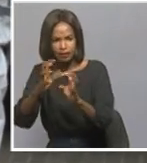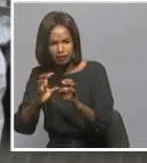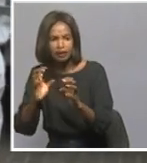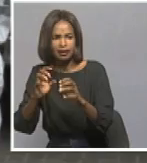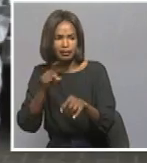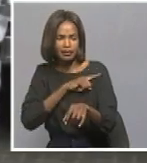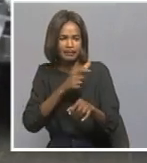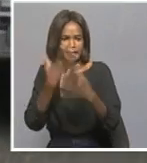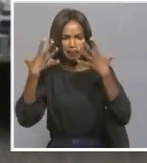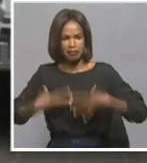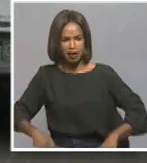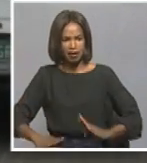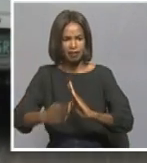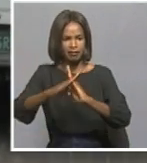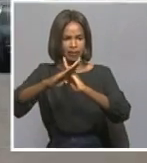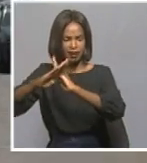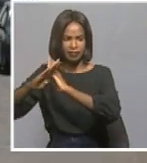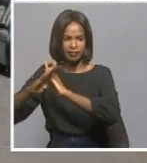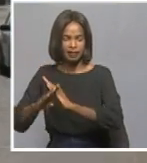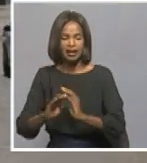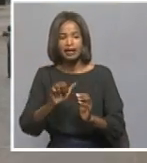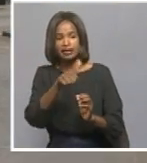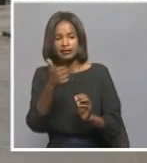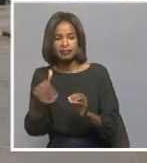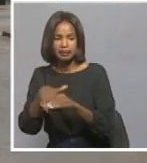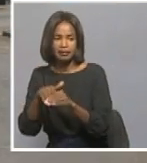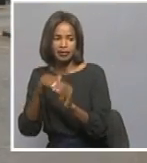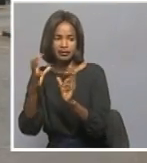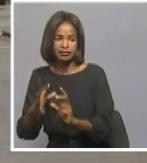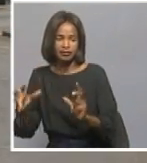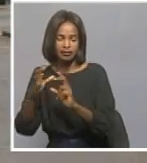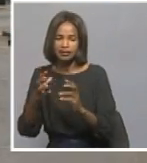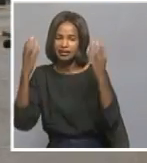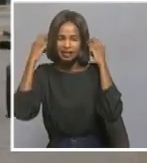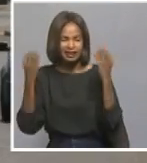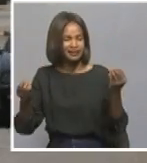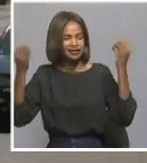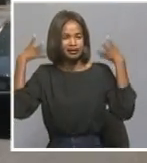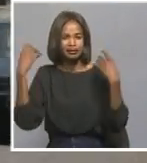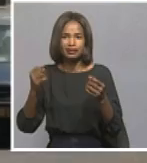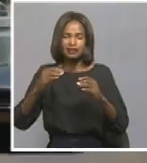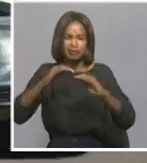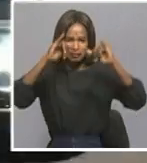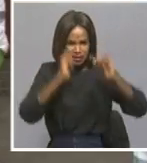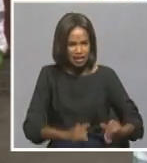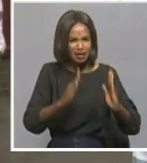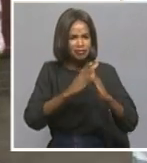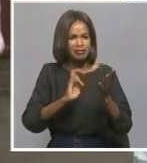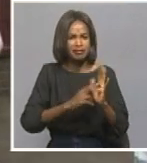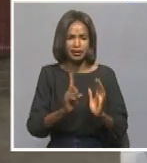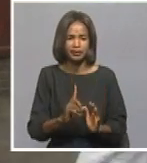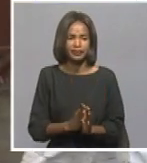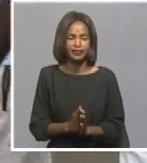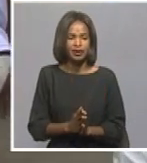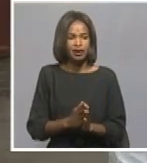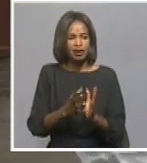equipment, while others raised concern that some community members still do not fully grasp the meaning of the lockdown. Protective